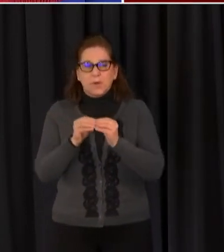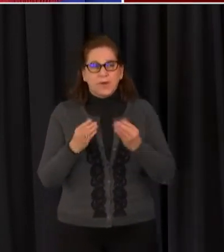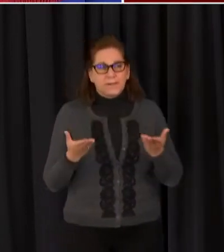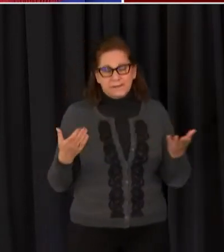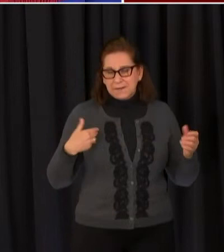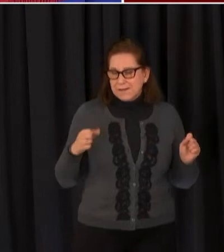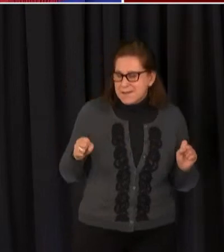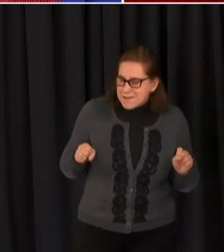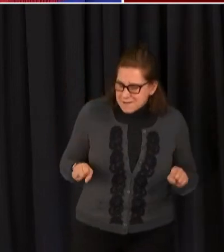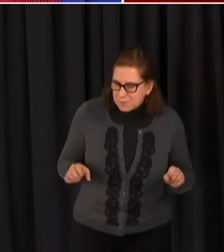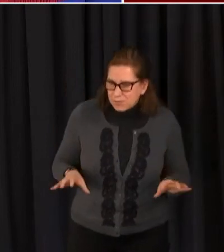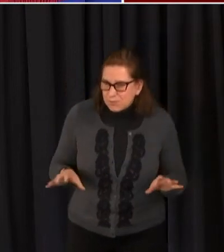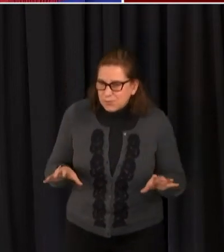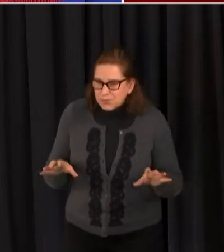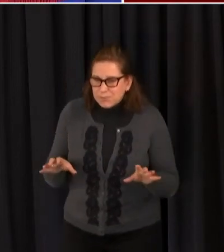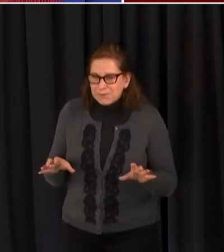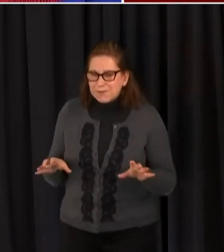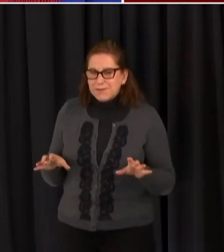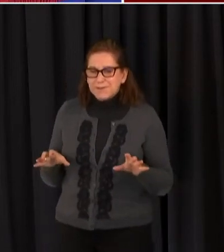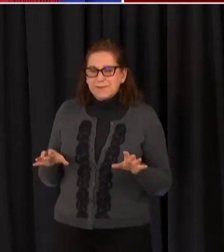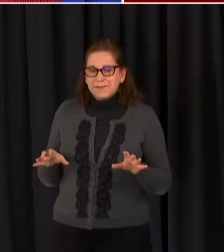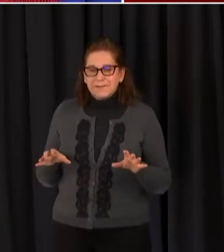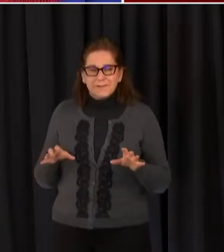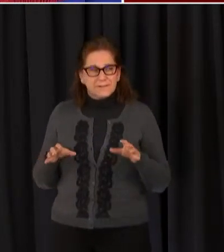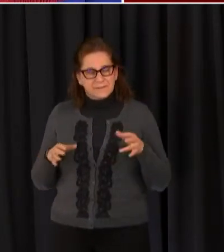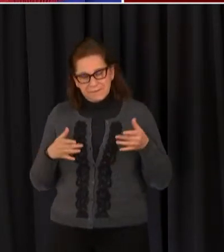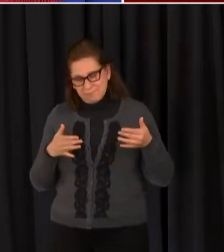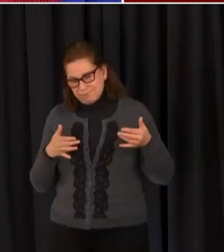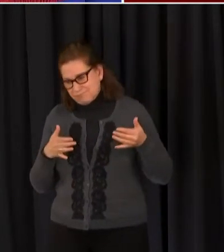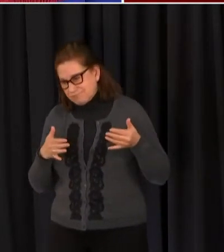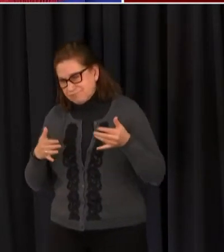things that we can do as spring